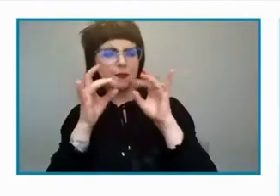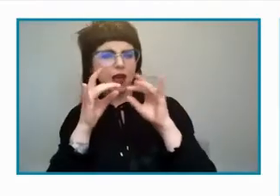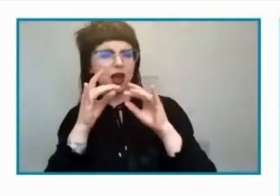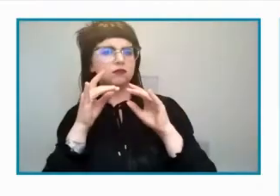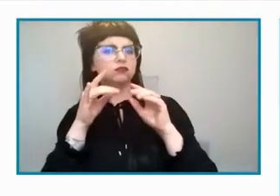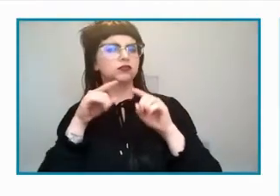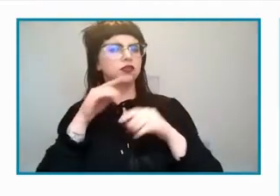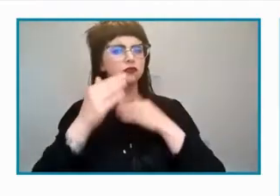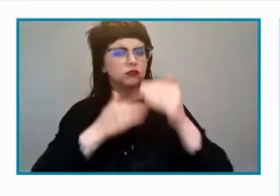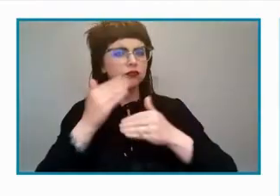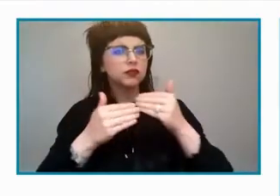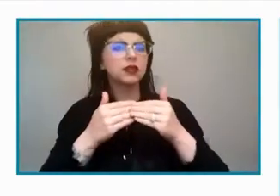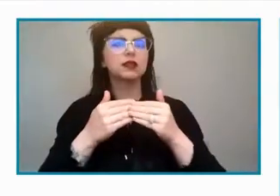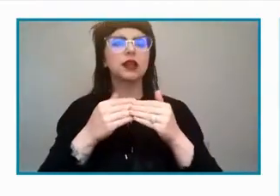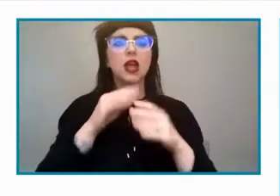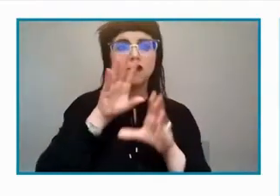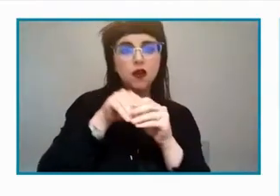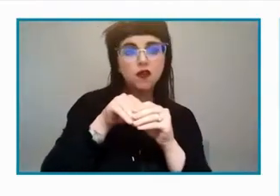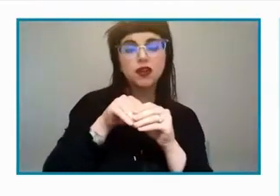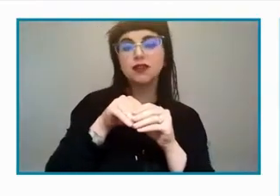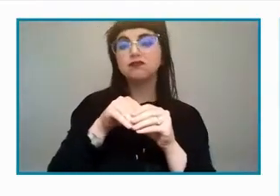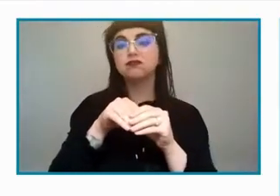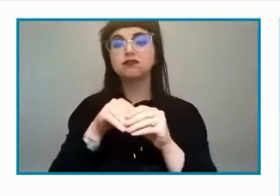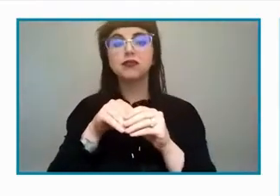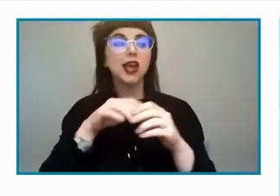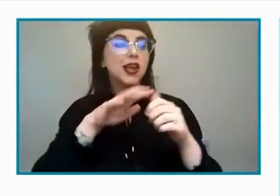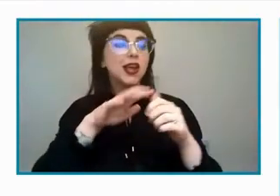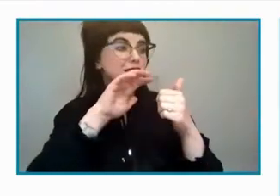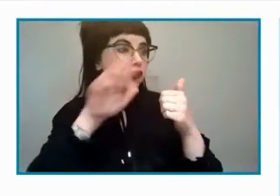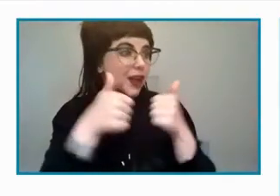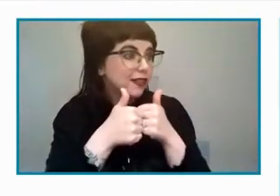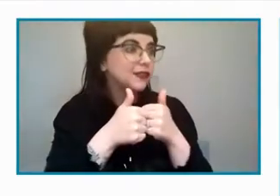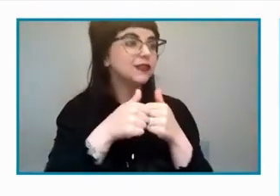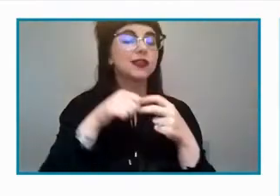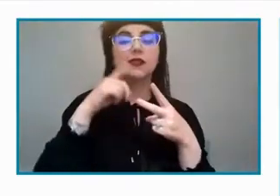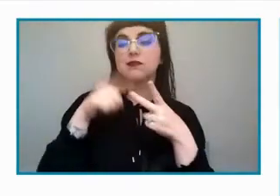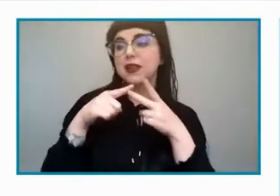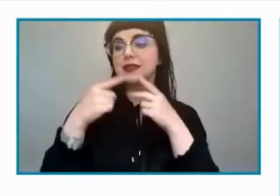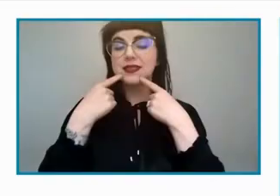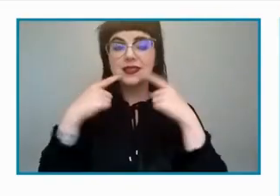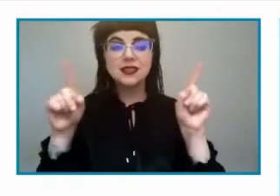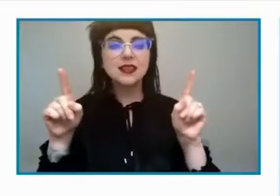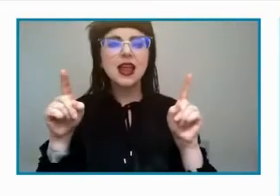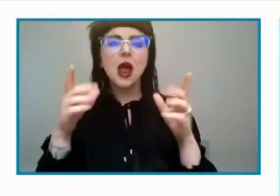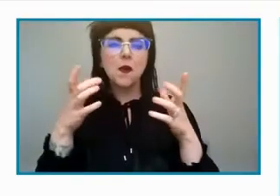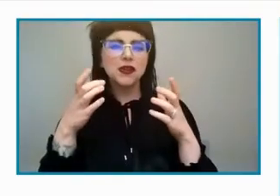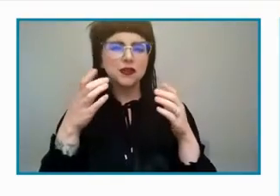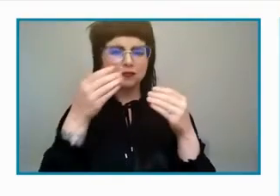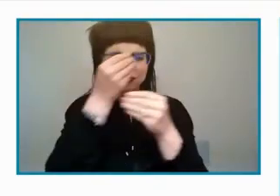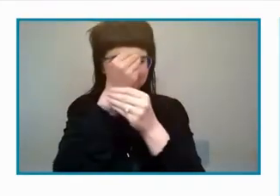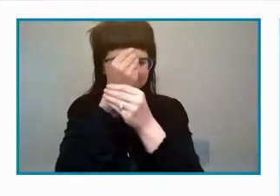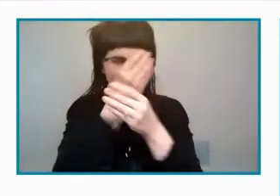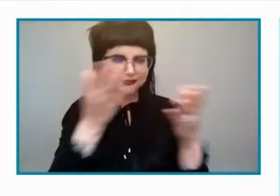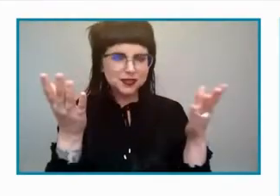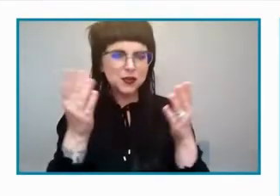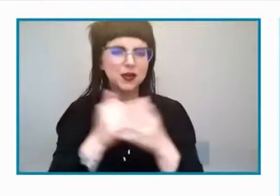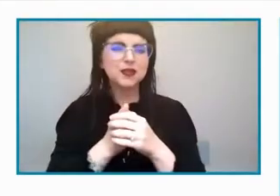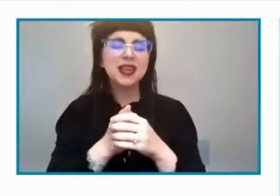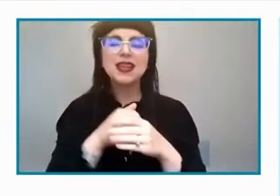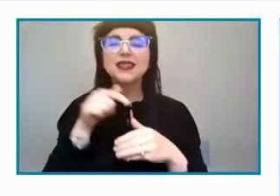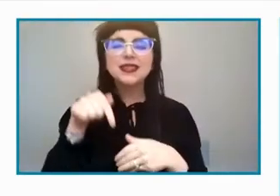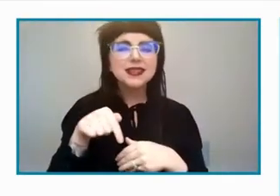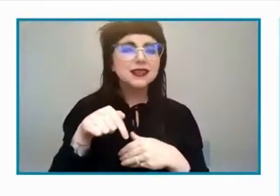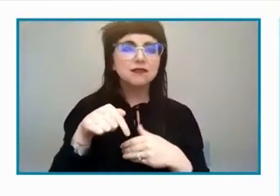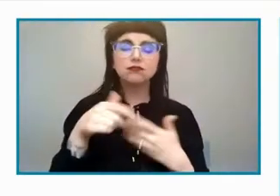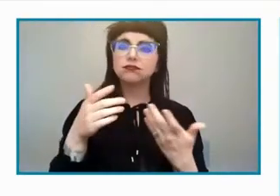challenges as well as successes. So I just want to start this out by reminding everyone that this was and is and continues to be